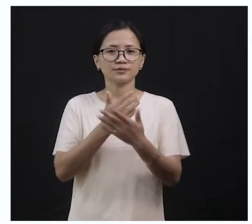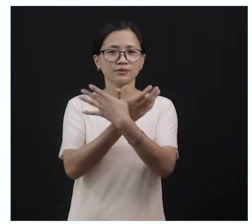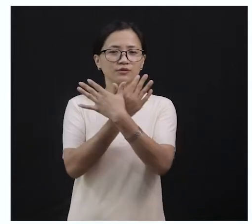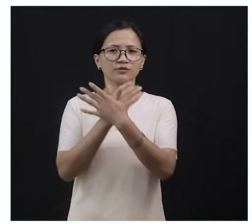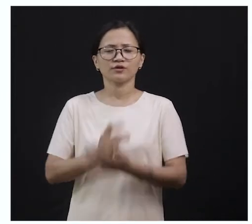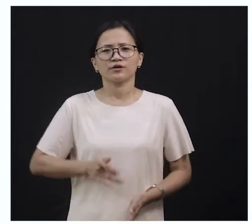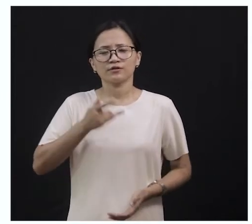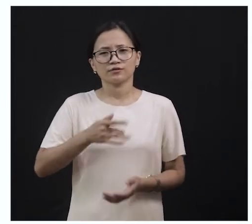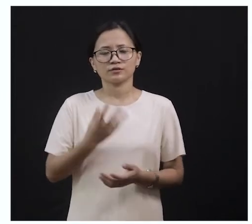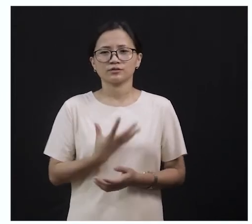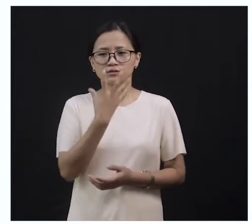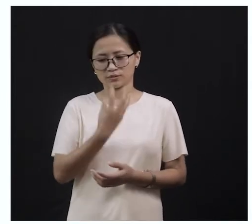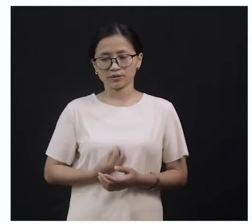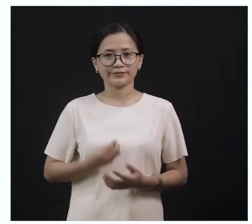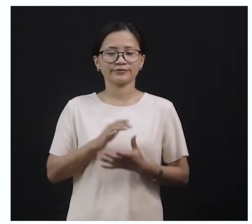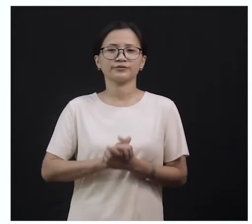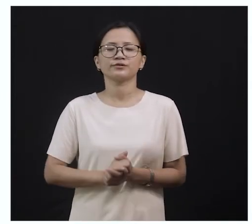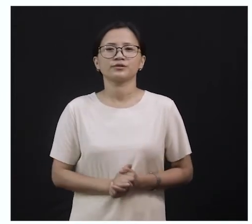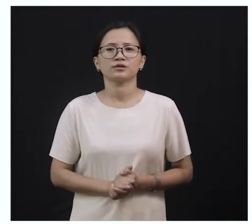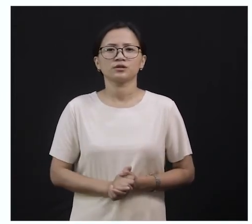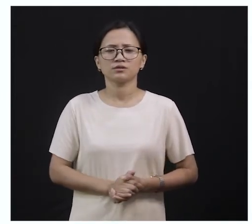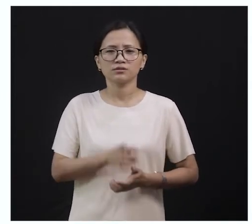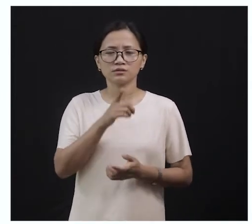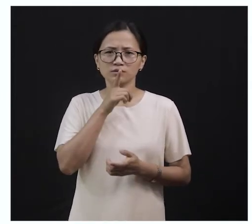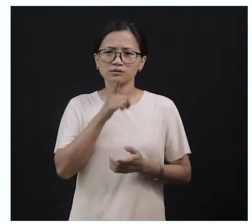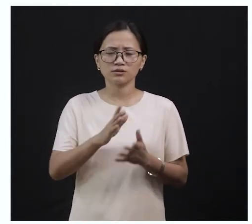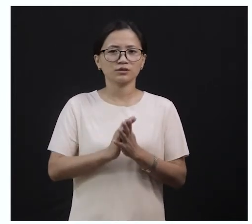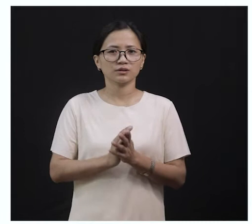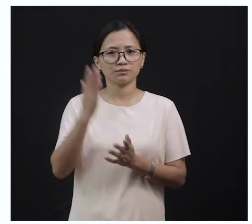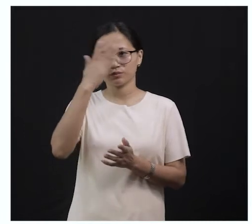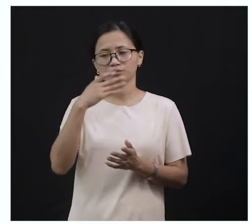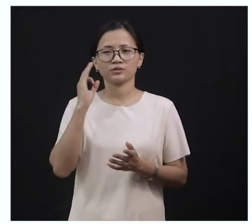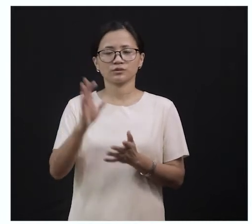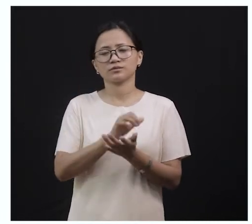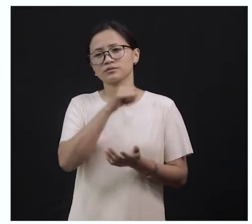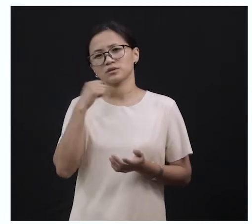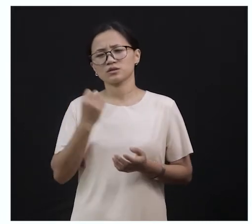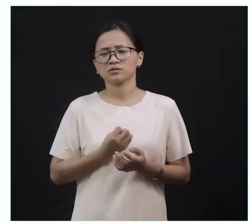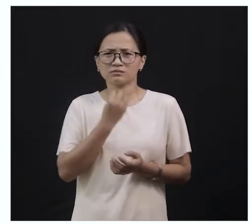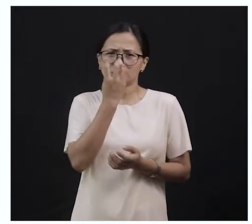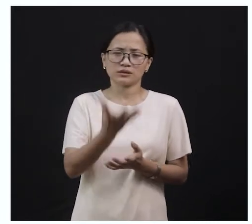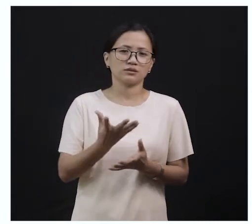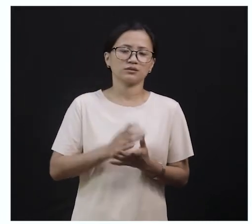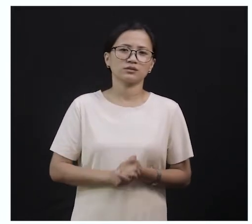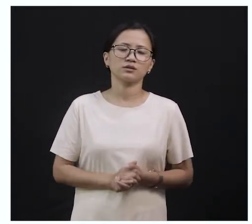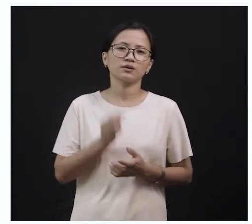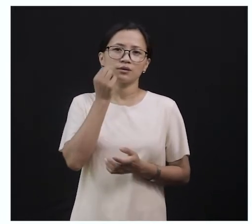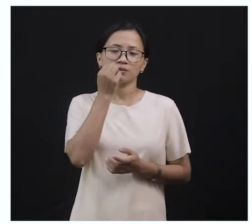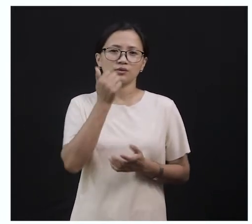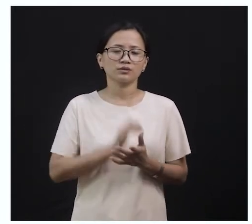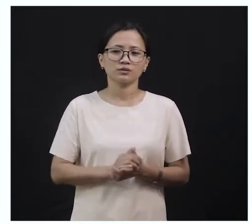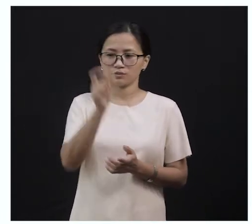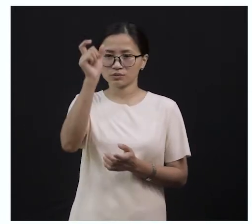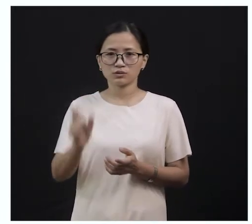he felt sad for such a beauty to die so easily. But the poet is saying that,